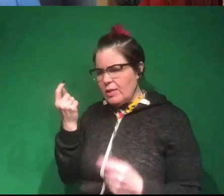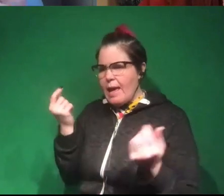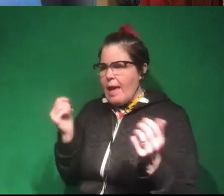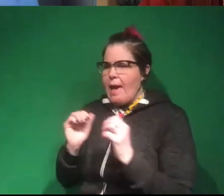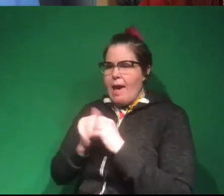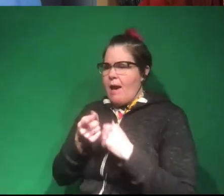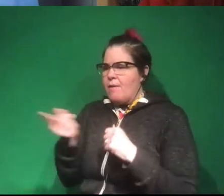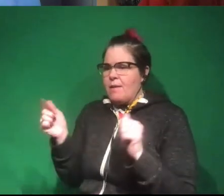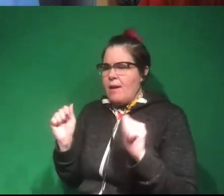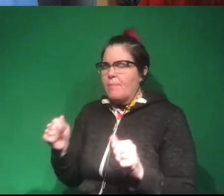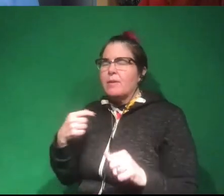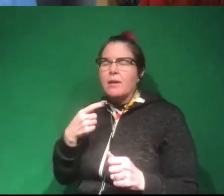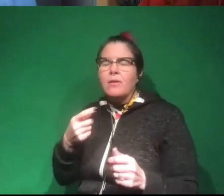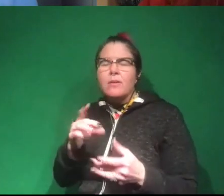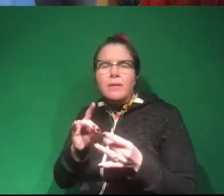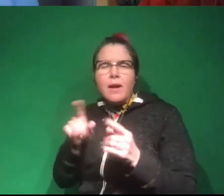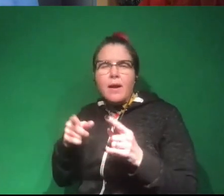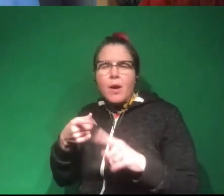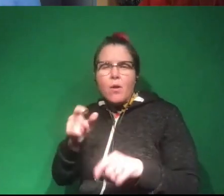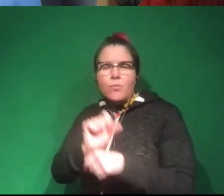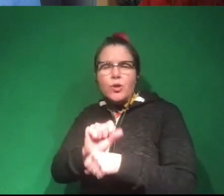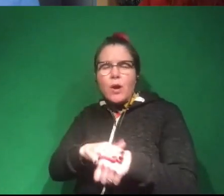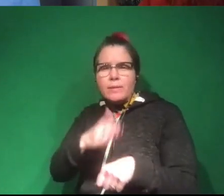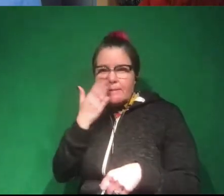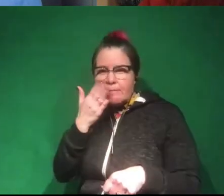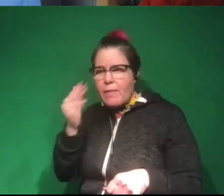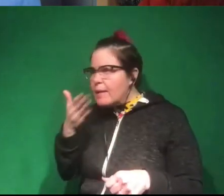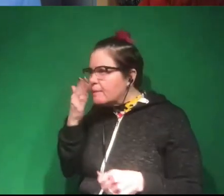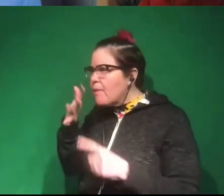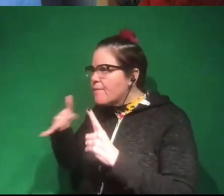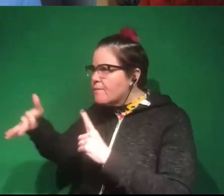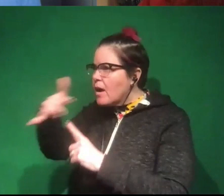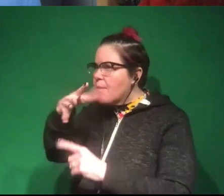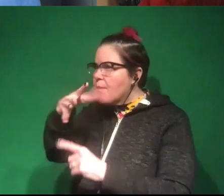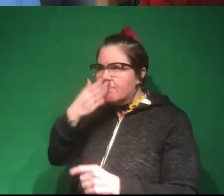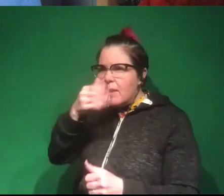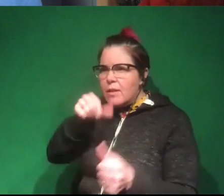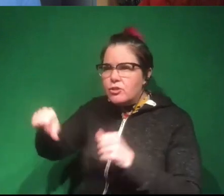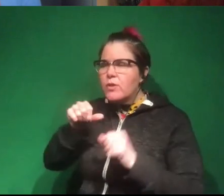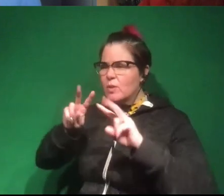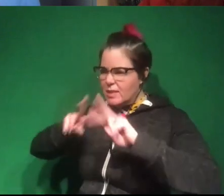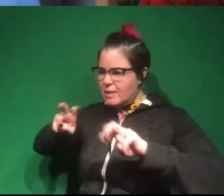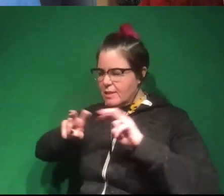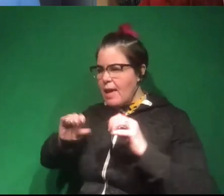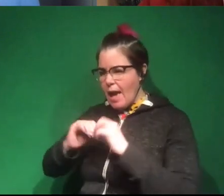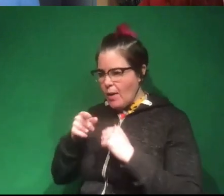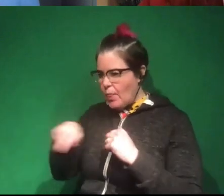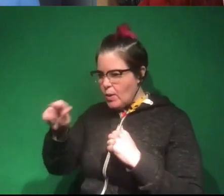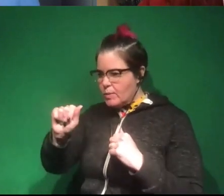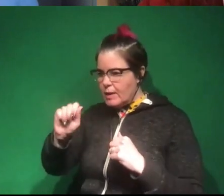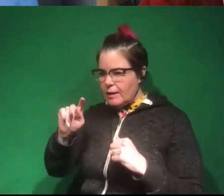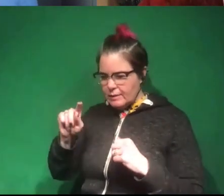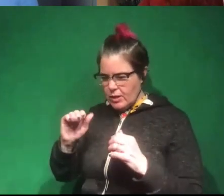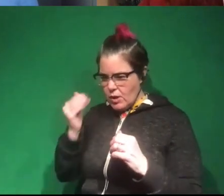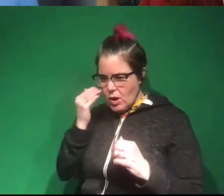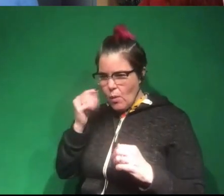able, I said I worked on smell and how insects can smell their environment and each other. So we're looking at how do these ants know that the